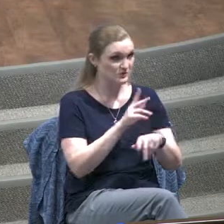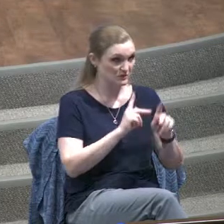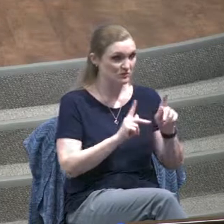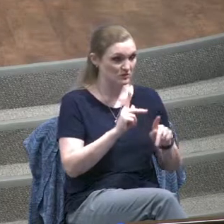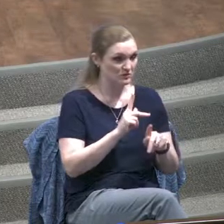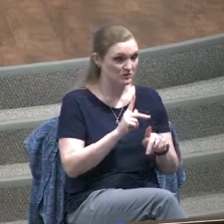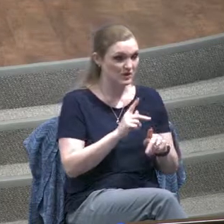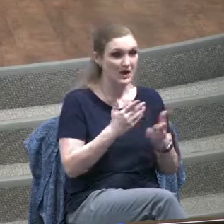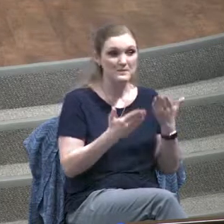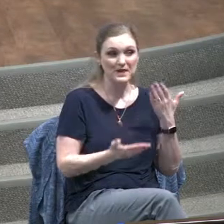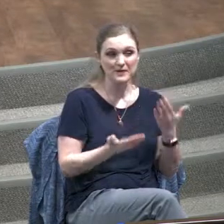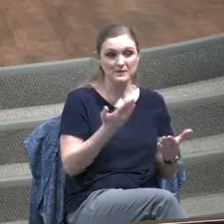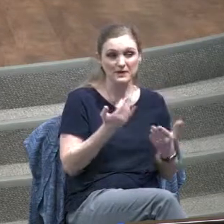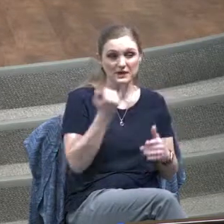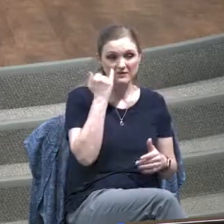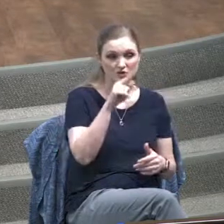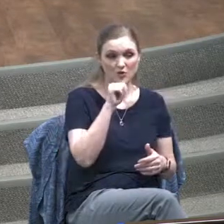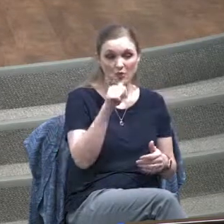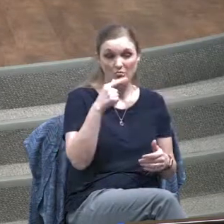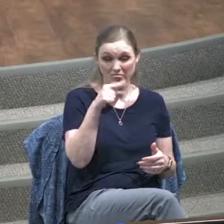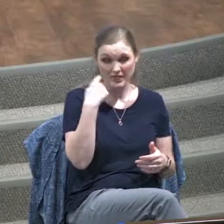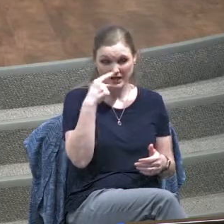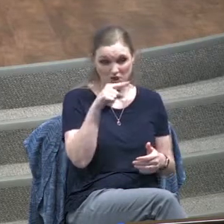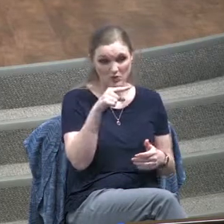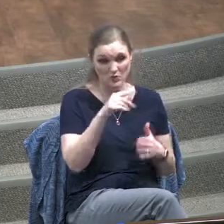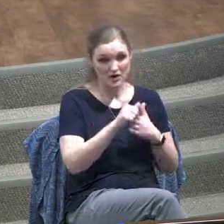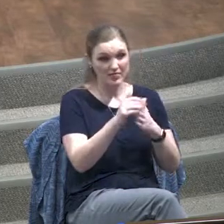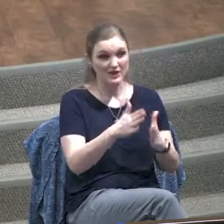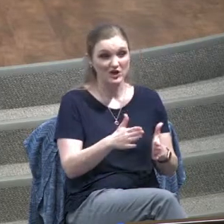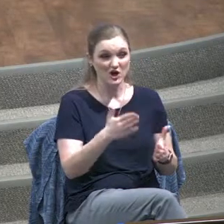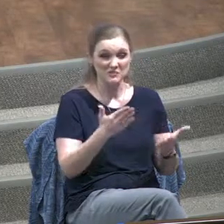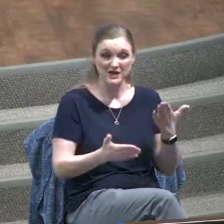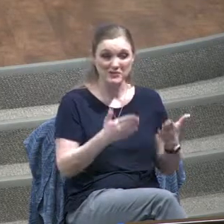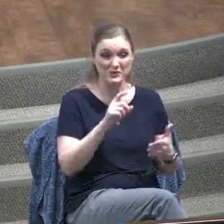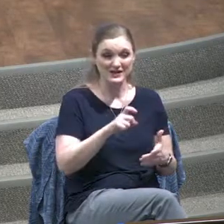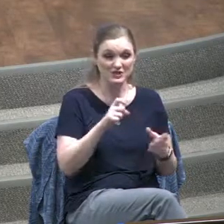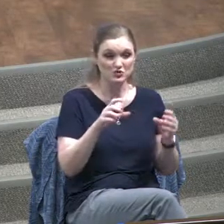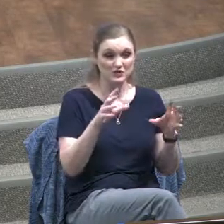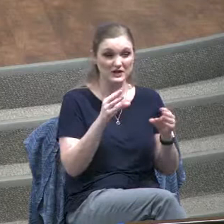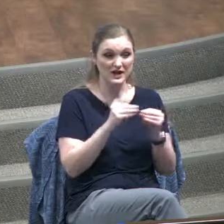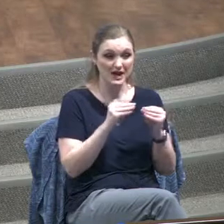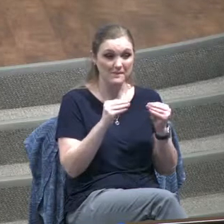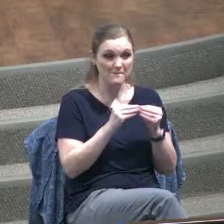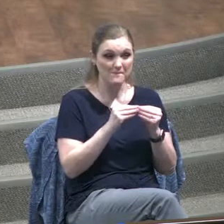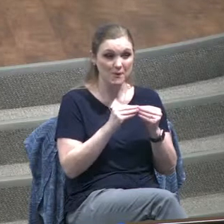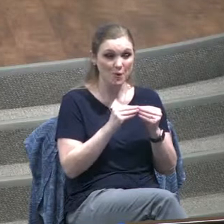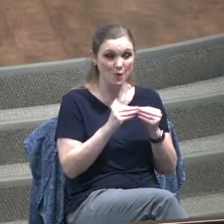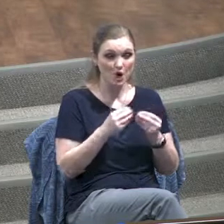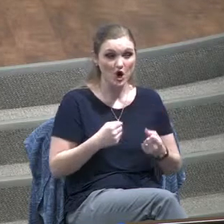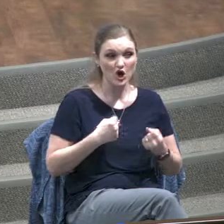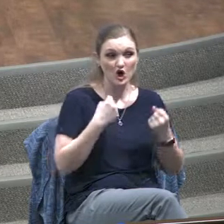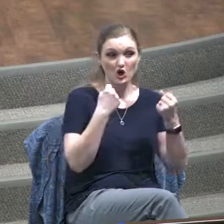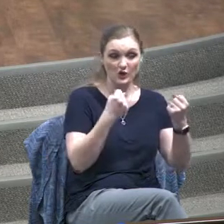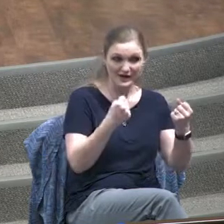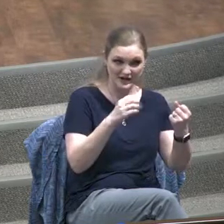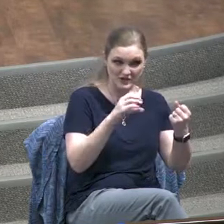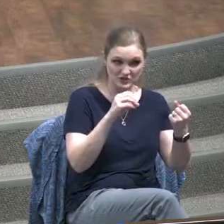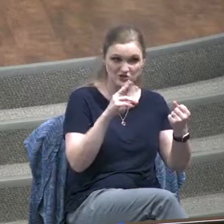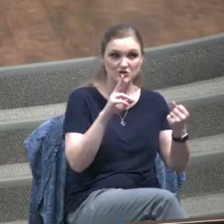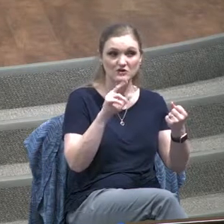Maybe if you don't think you're a leader, maybe we need to go back to the one that says courage. Take courage that you're a